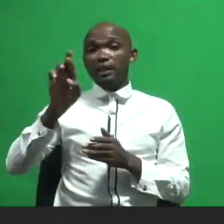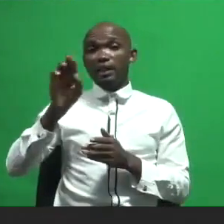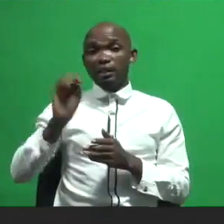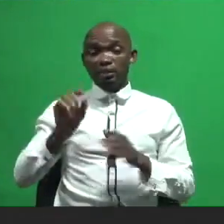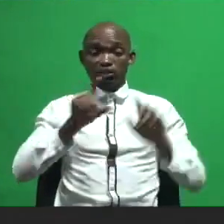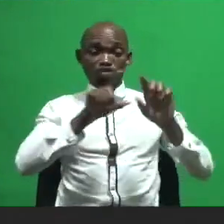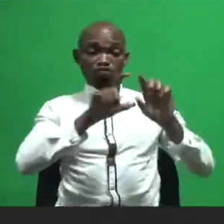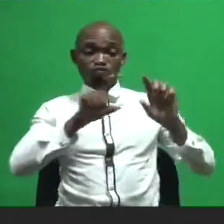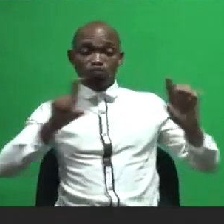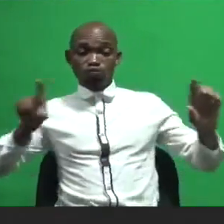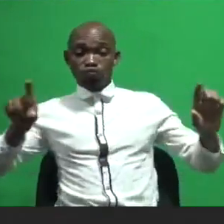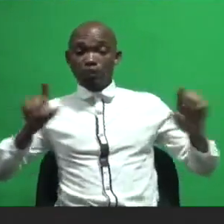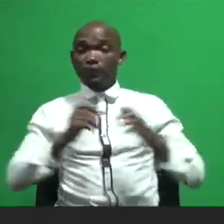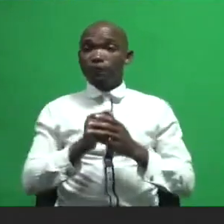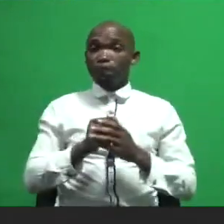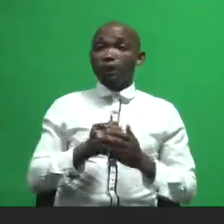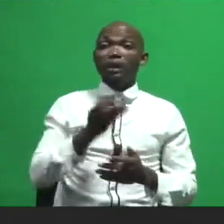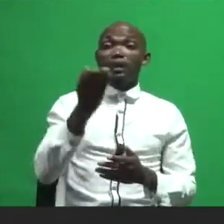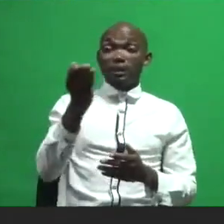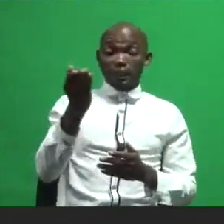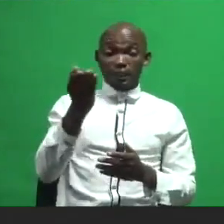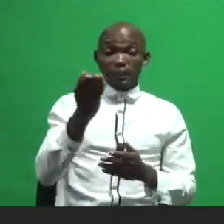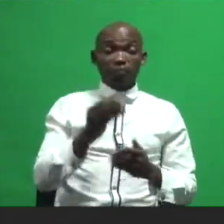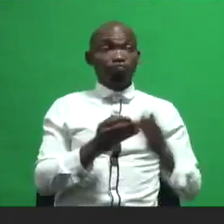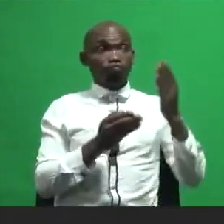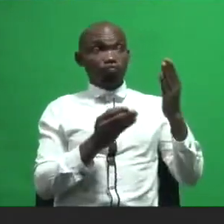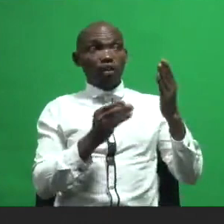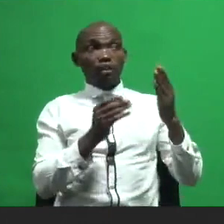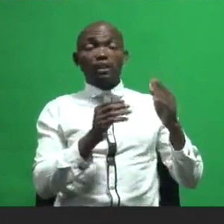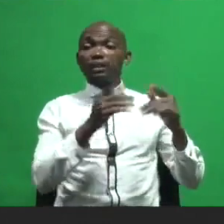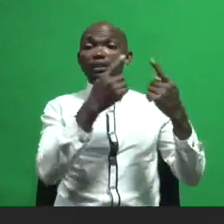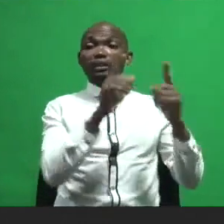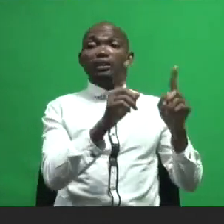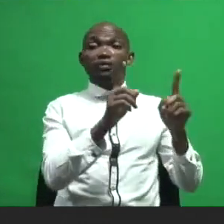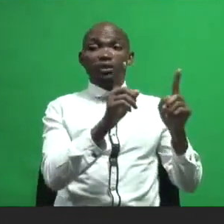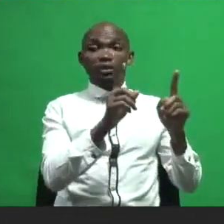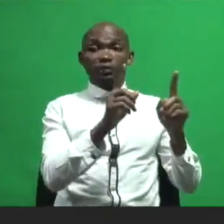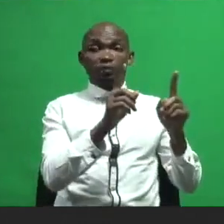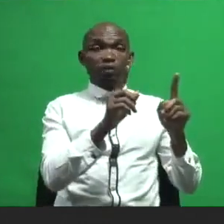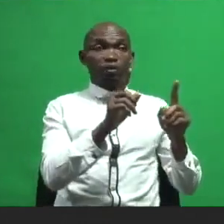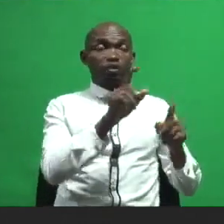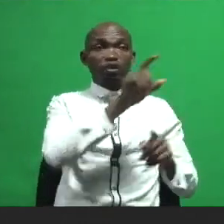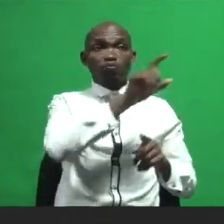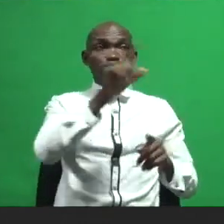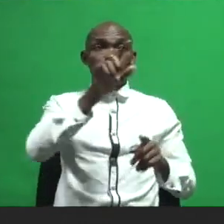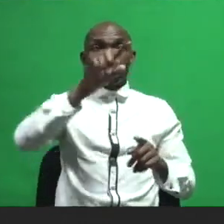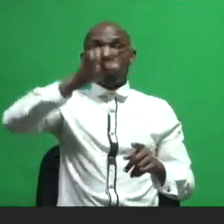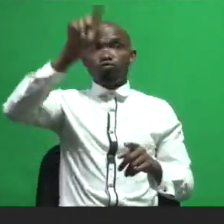And for this one, we have this kind of structure. Have you